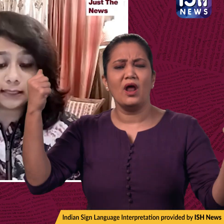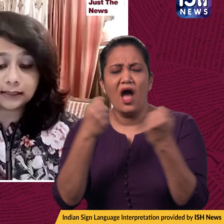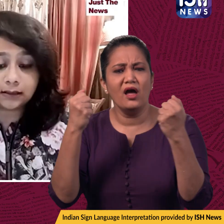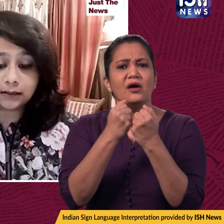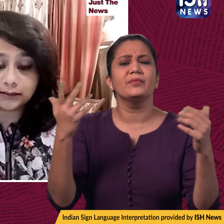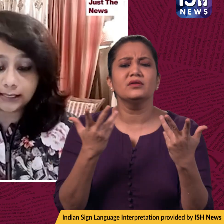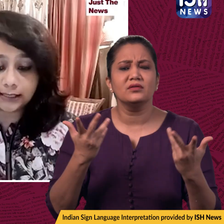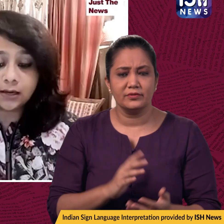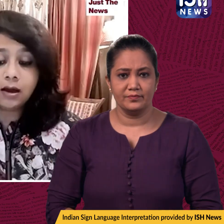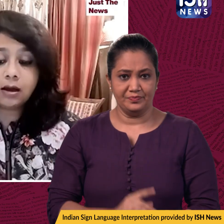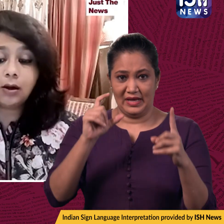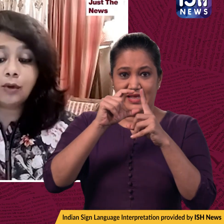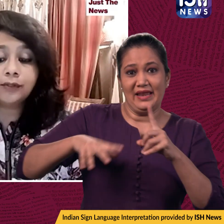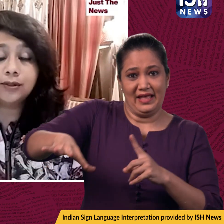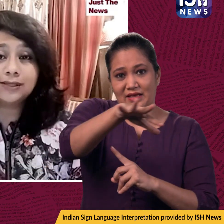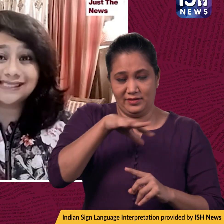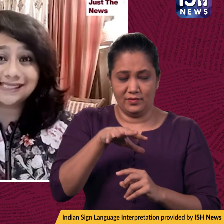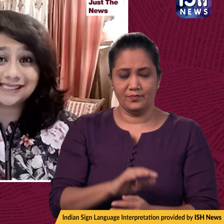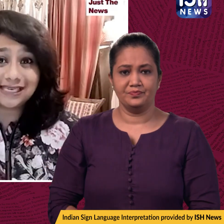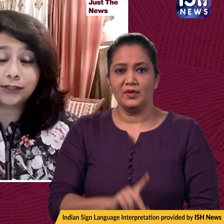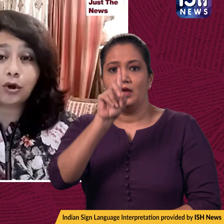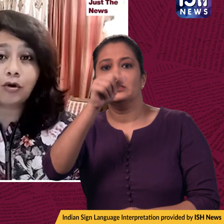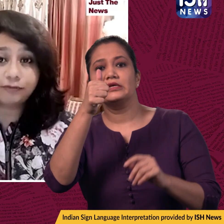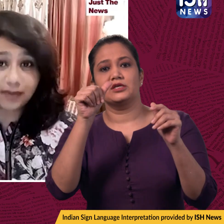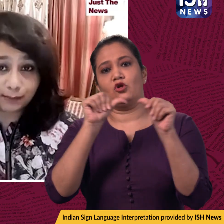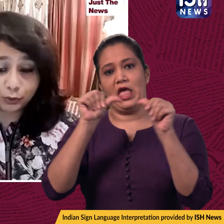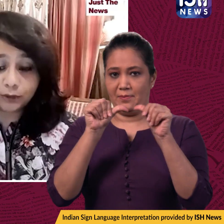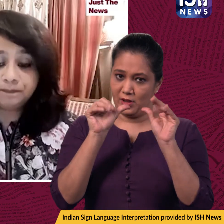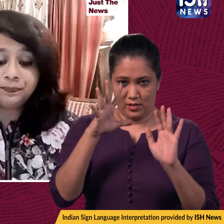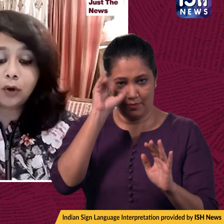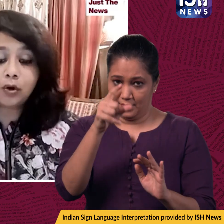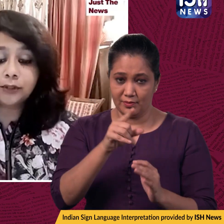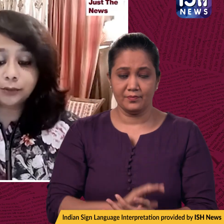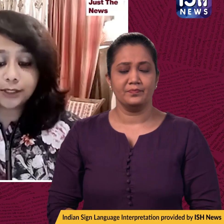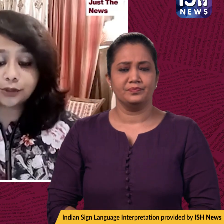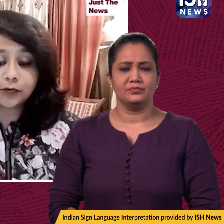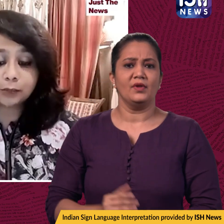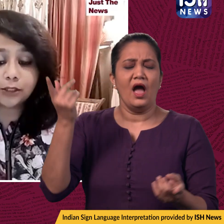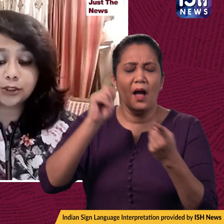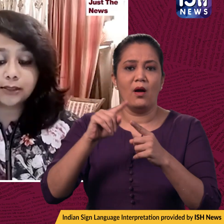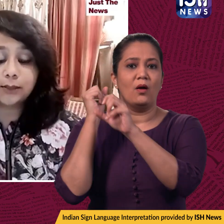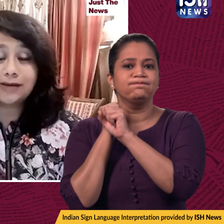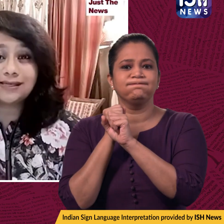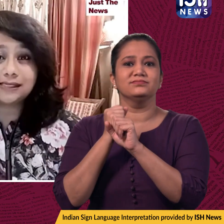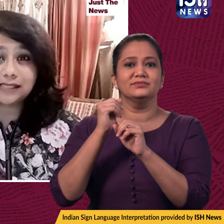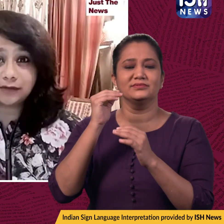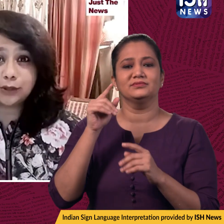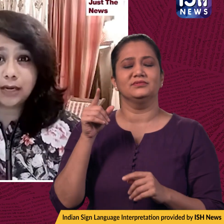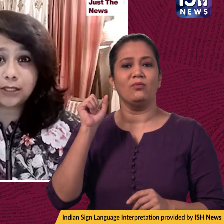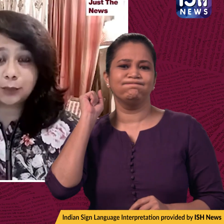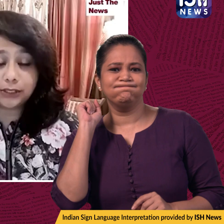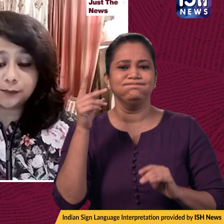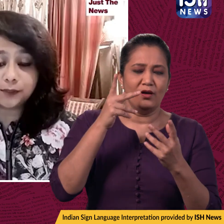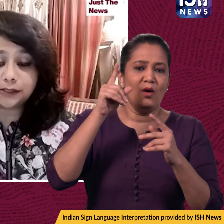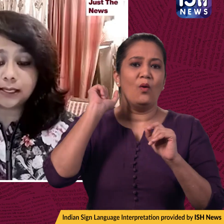place in Delhi on the 16th of April. on the occasion of Hanuman Jayanti, wherein 7